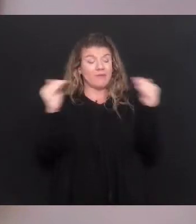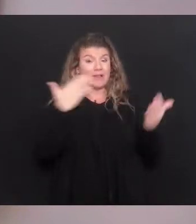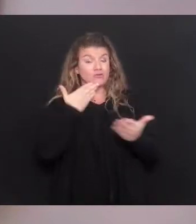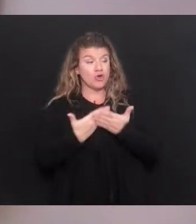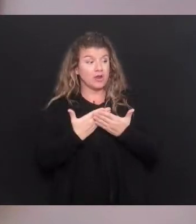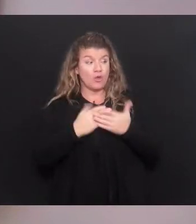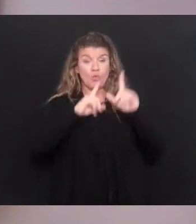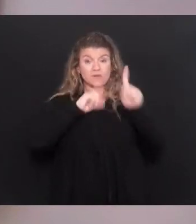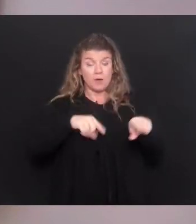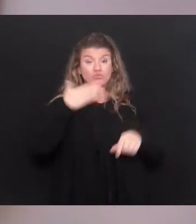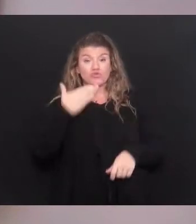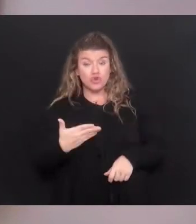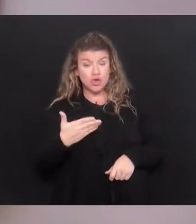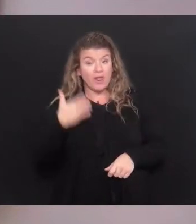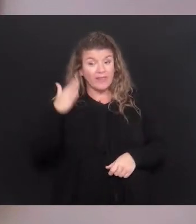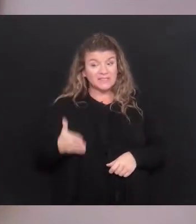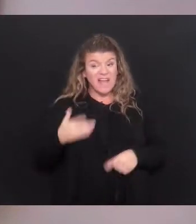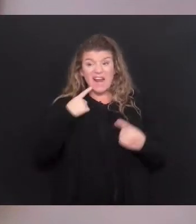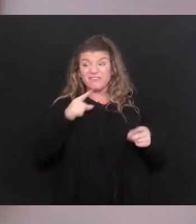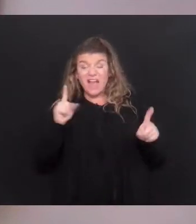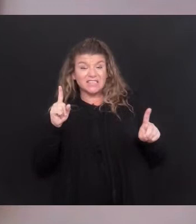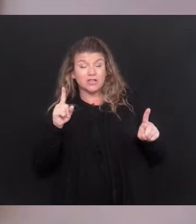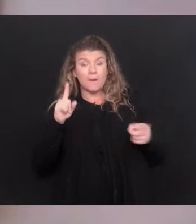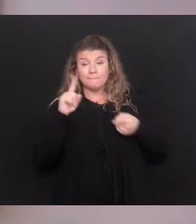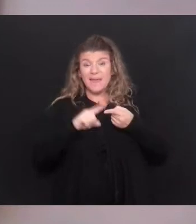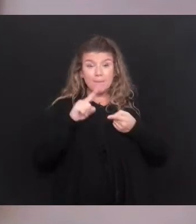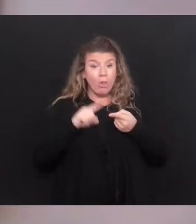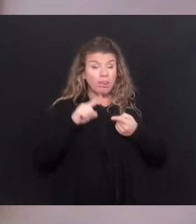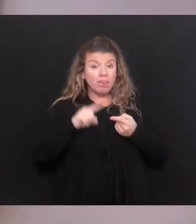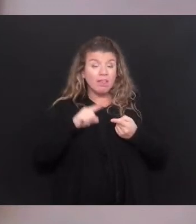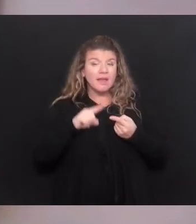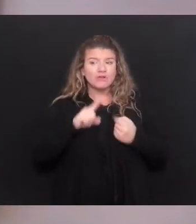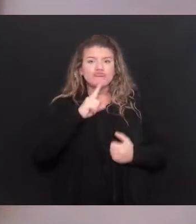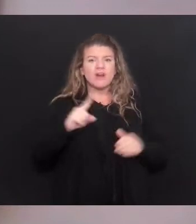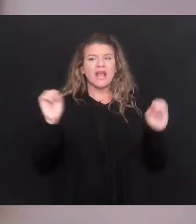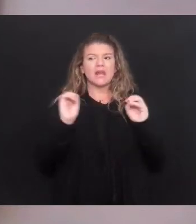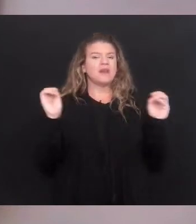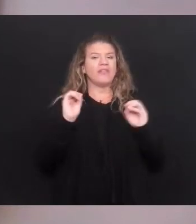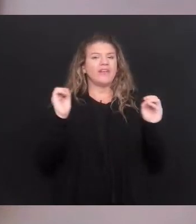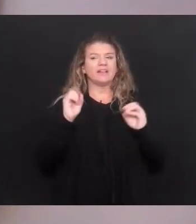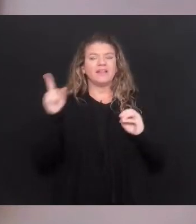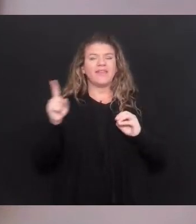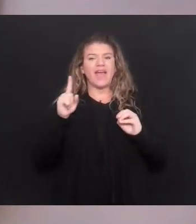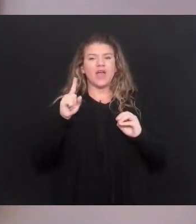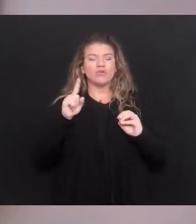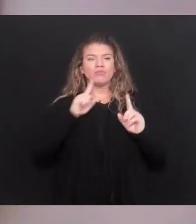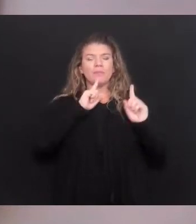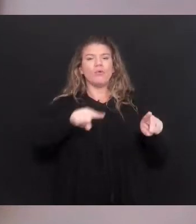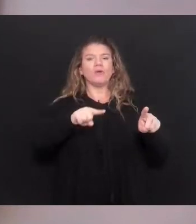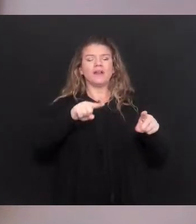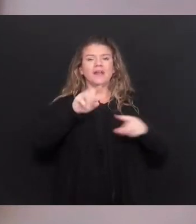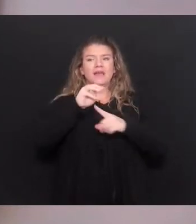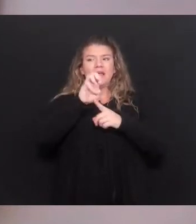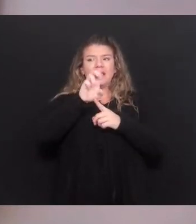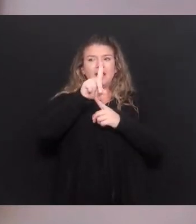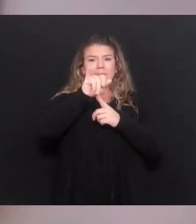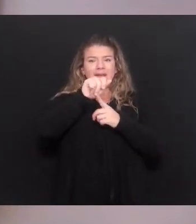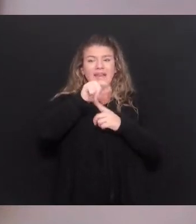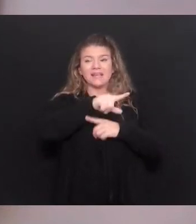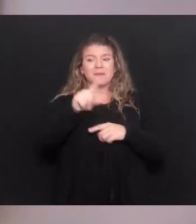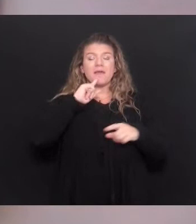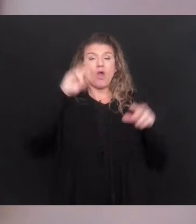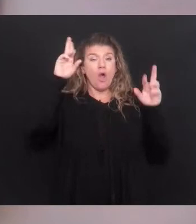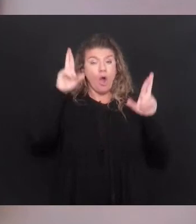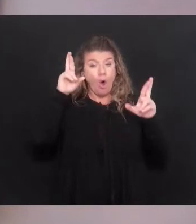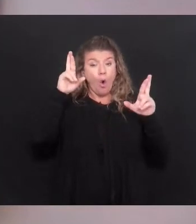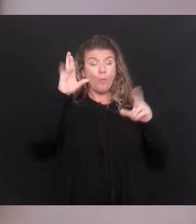good. Side effects were very minimal. There was really nothing that they reported, at least in the media. And so the hope is that that